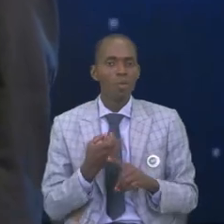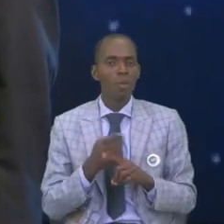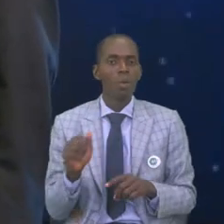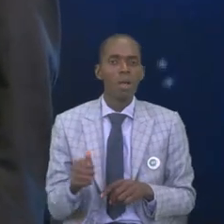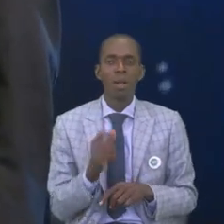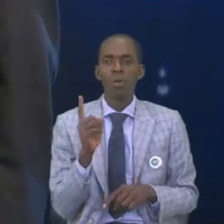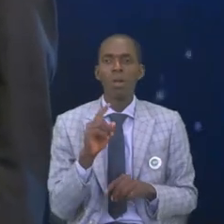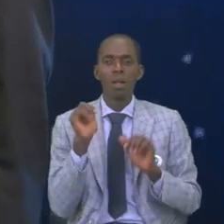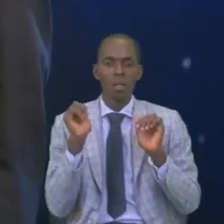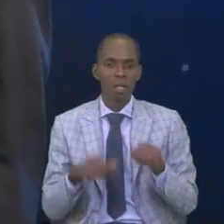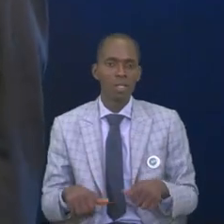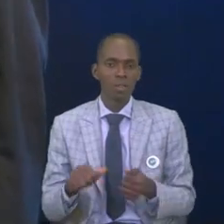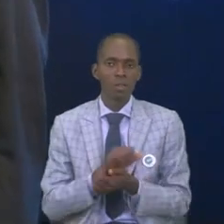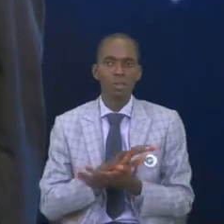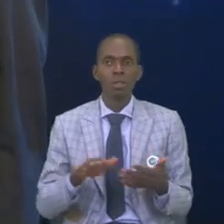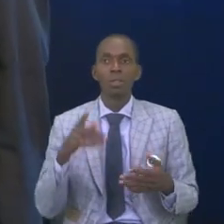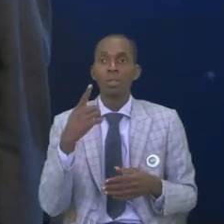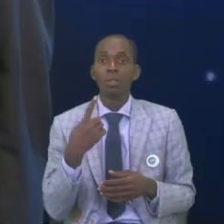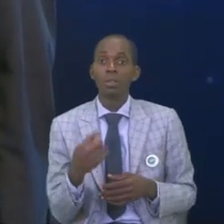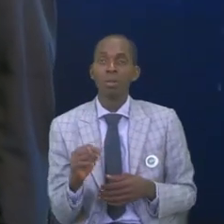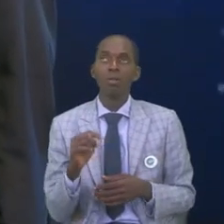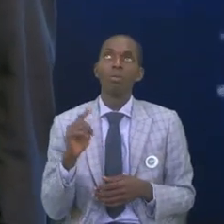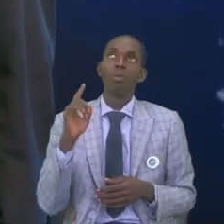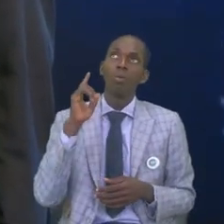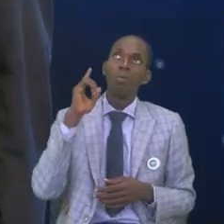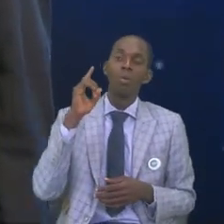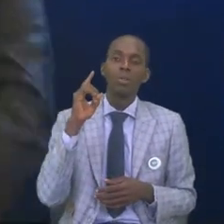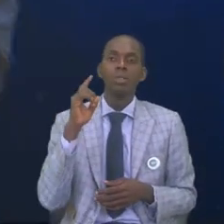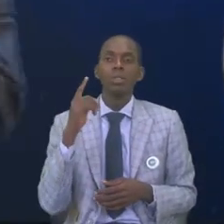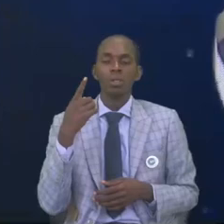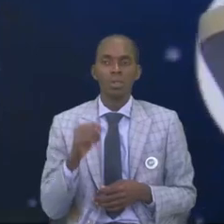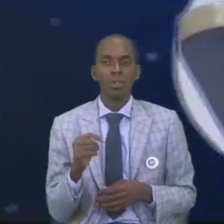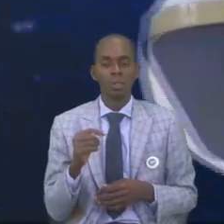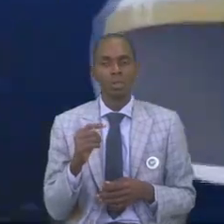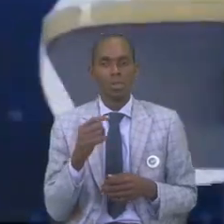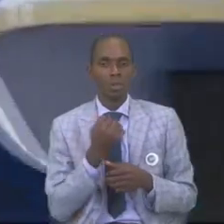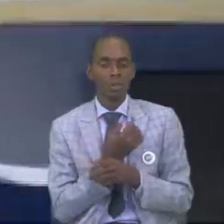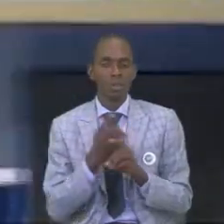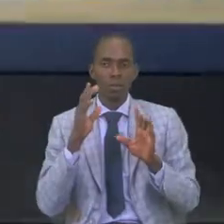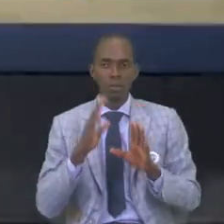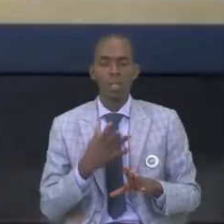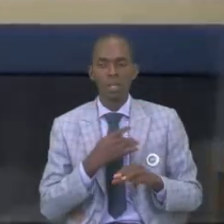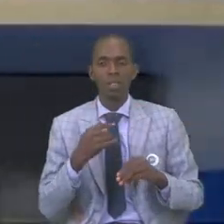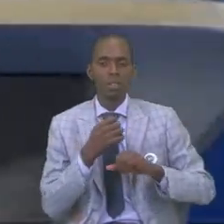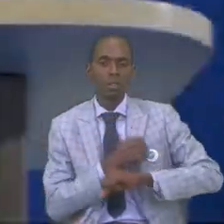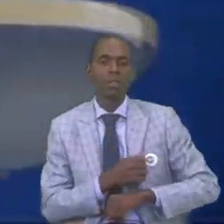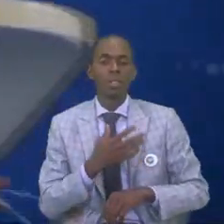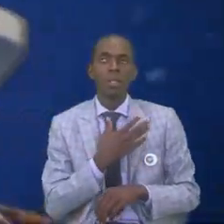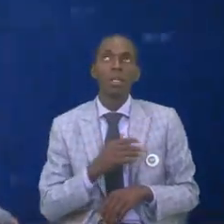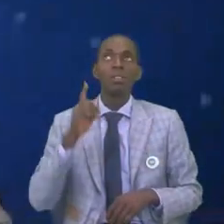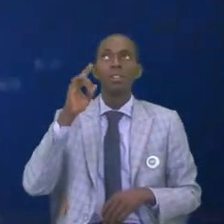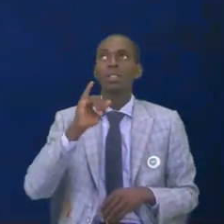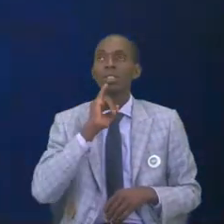can destroy the one you deliver and defend. And he is the hope of the body. He is